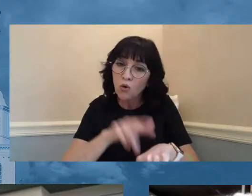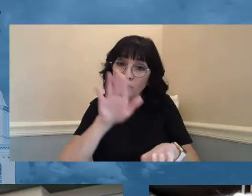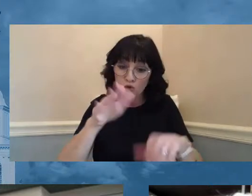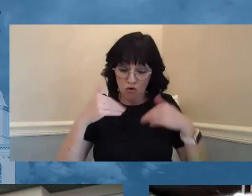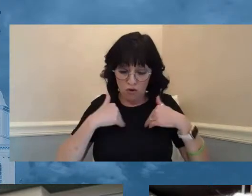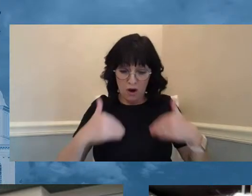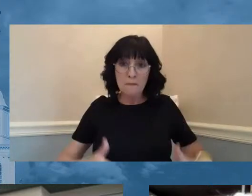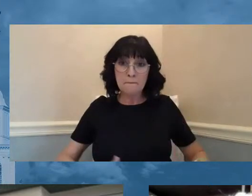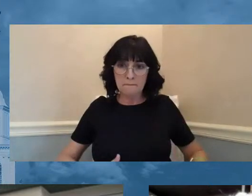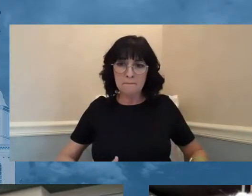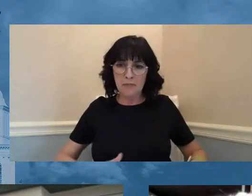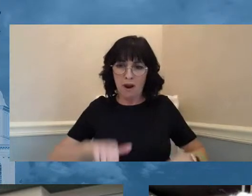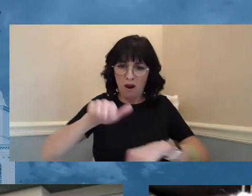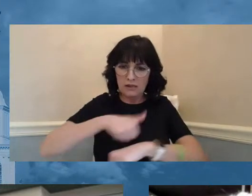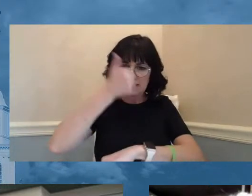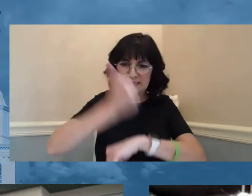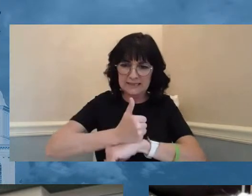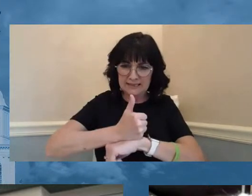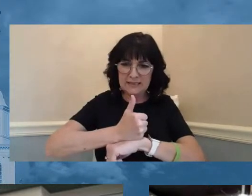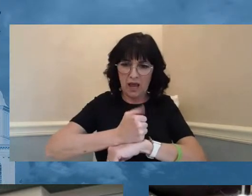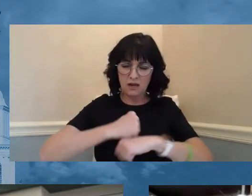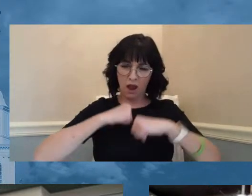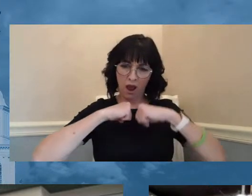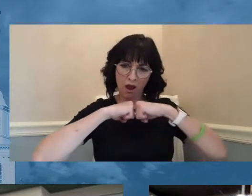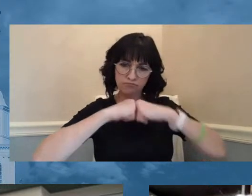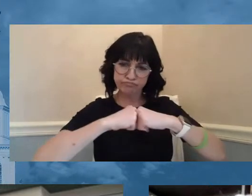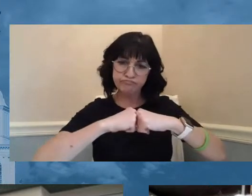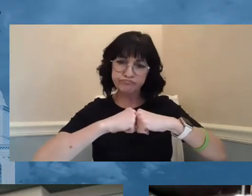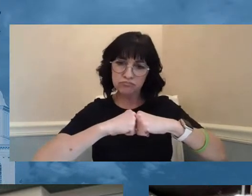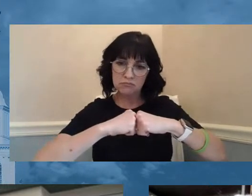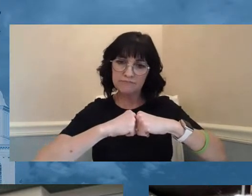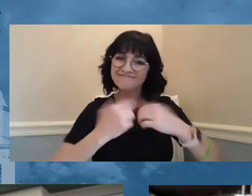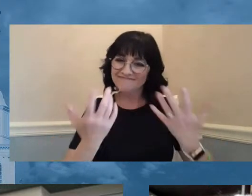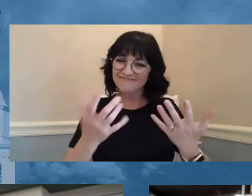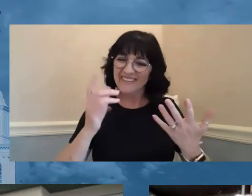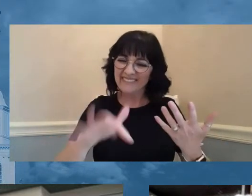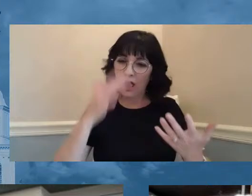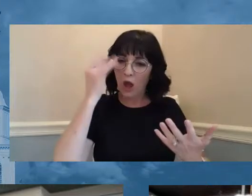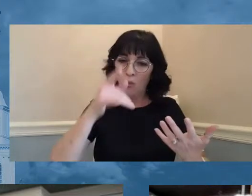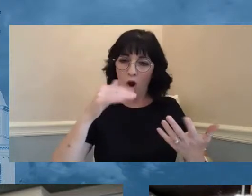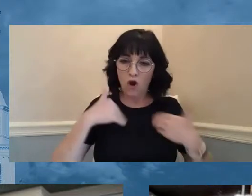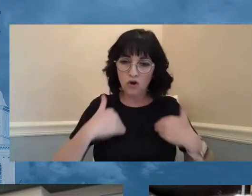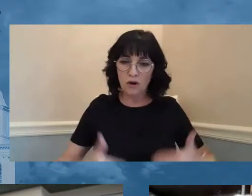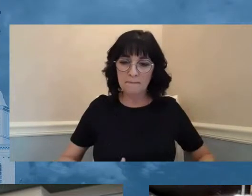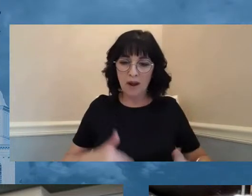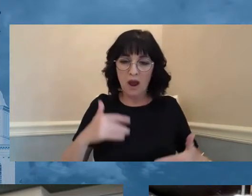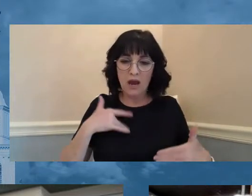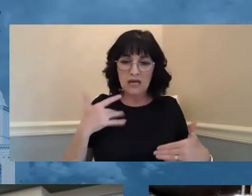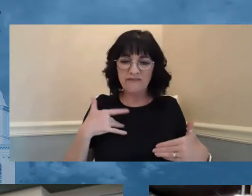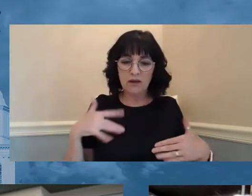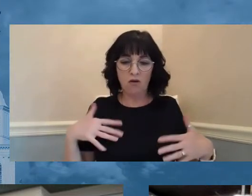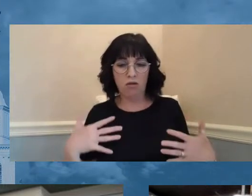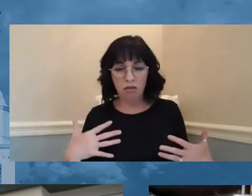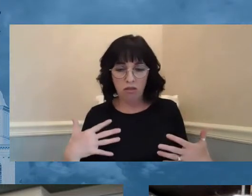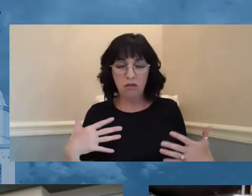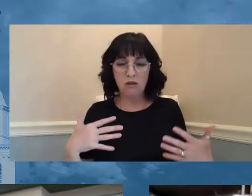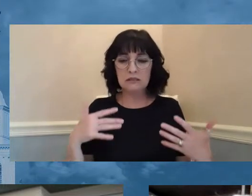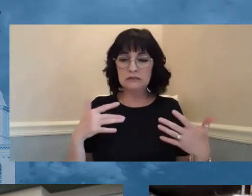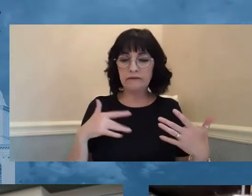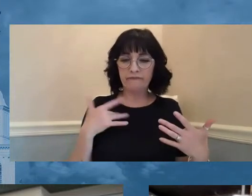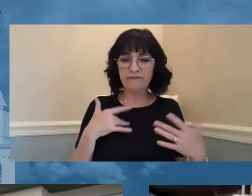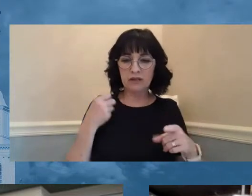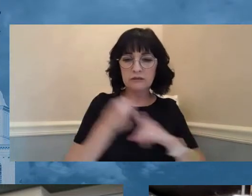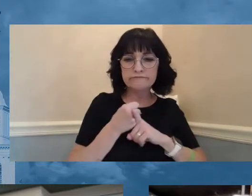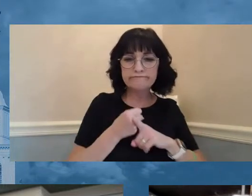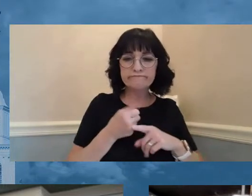it great that you have a physical manifestation of the effectiveness of the vaccine? Because if this is how you would feel with just the vaccine,